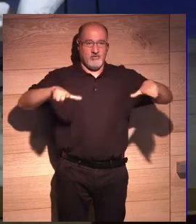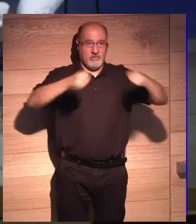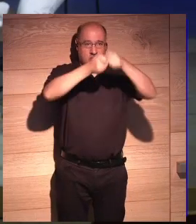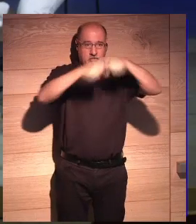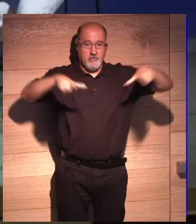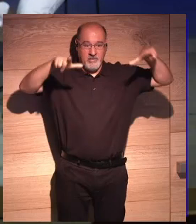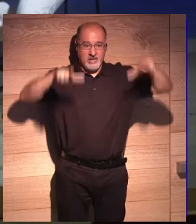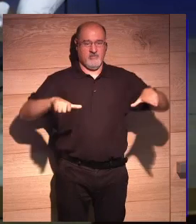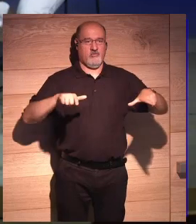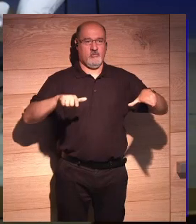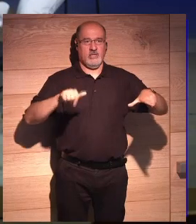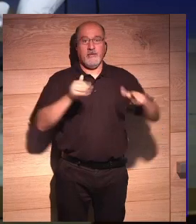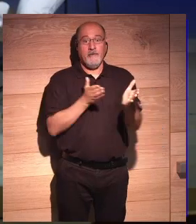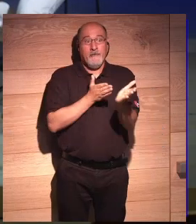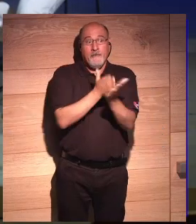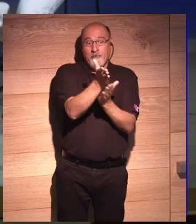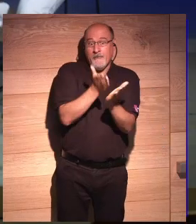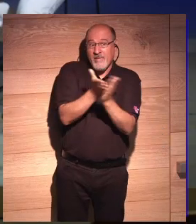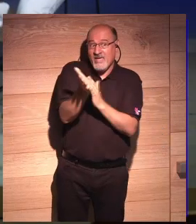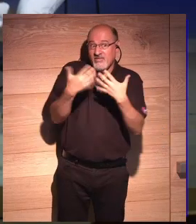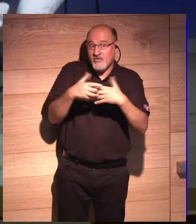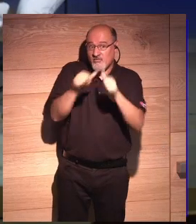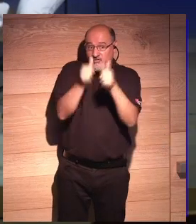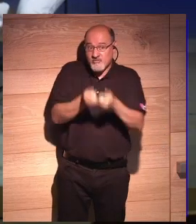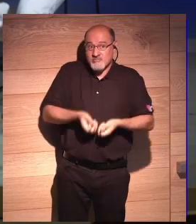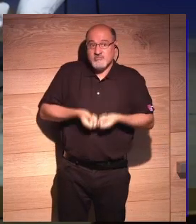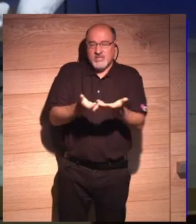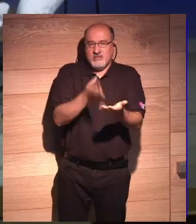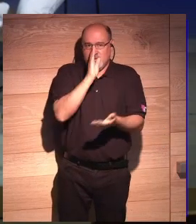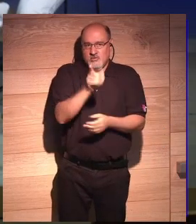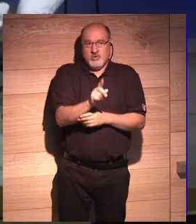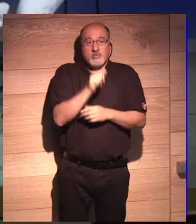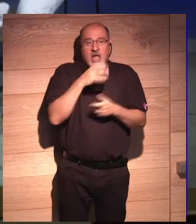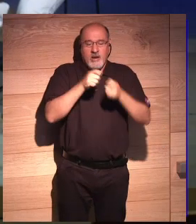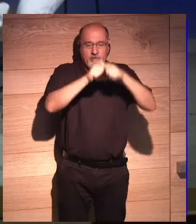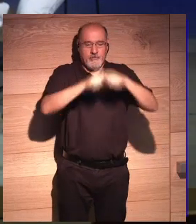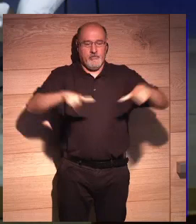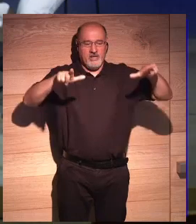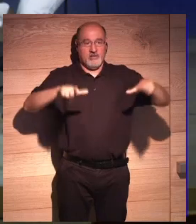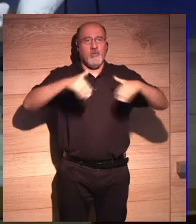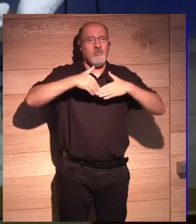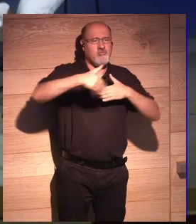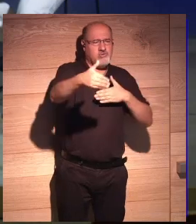platform, it's not still a means. And I think that it's going towards